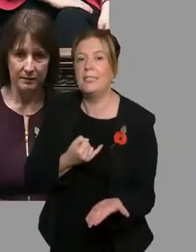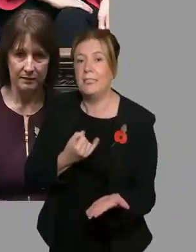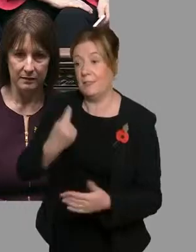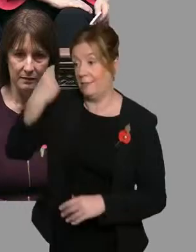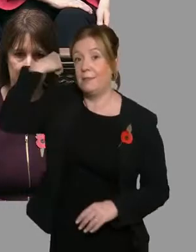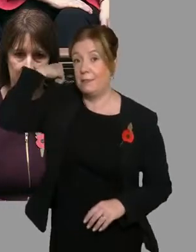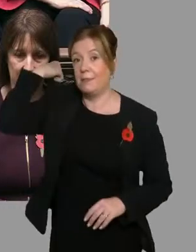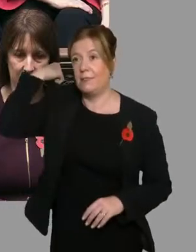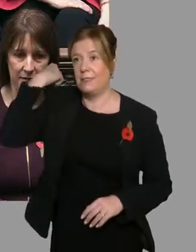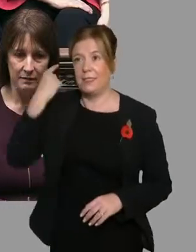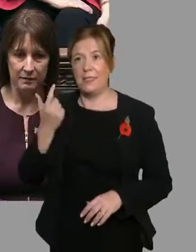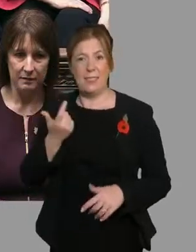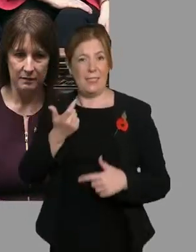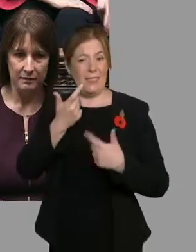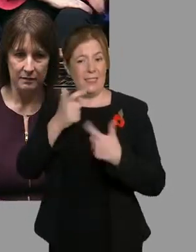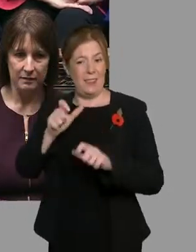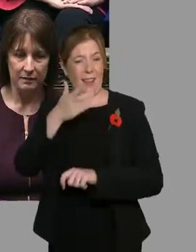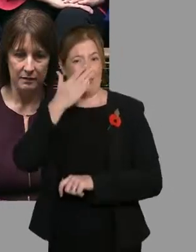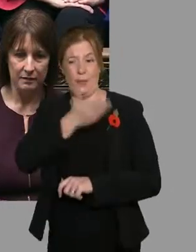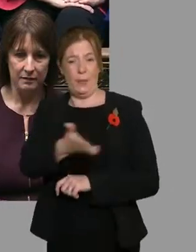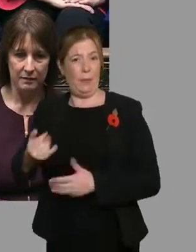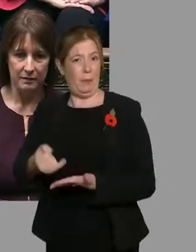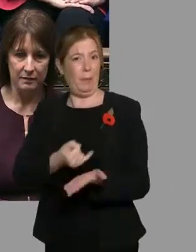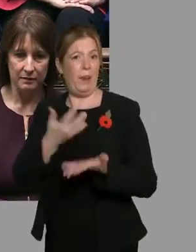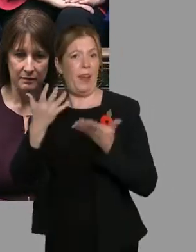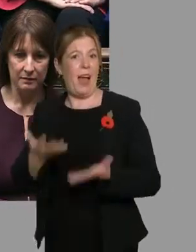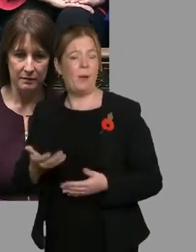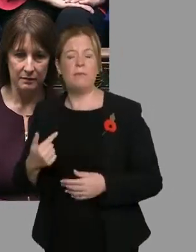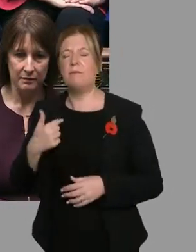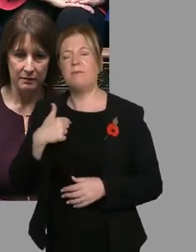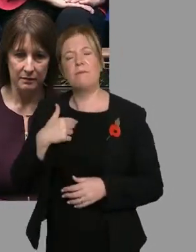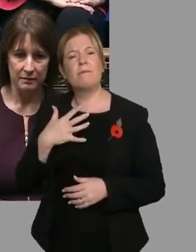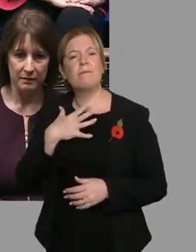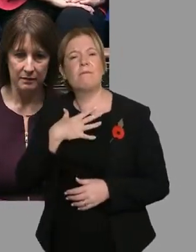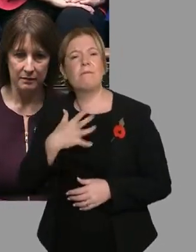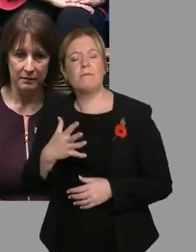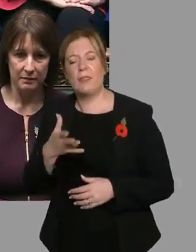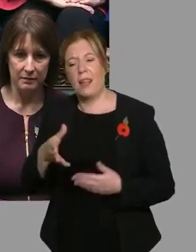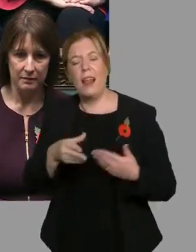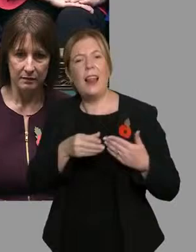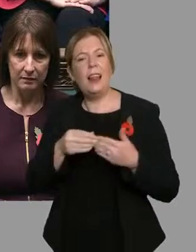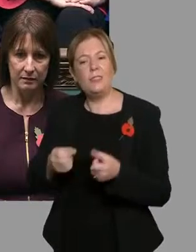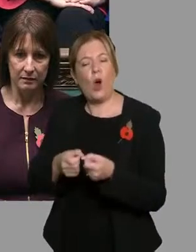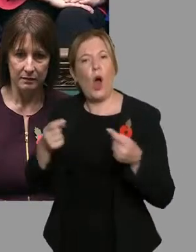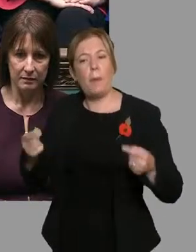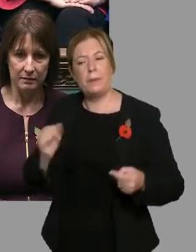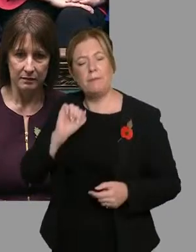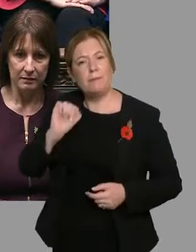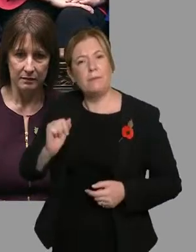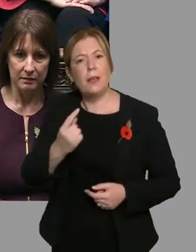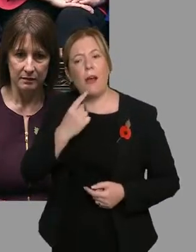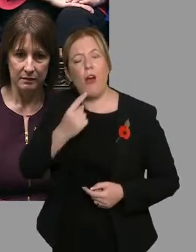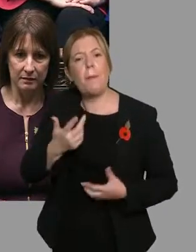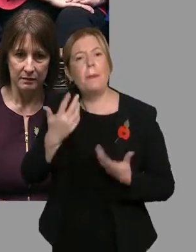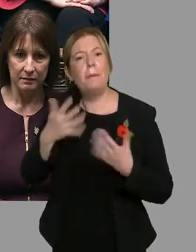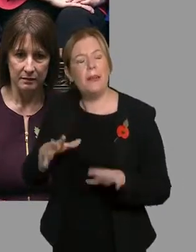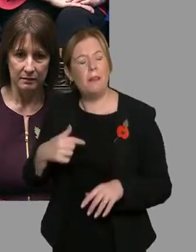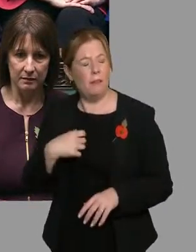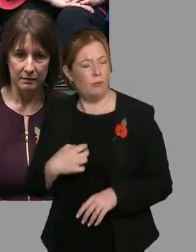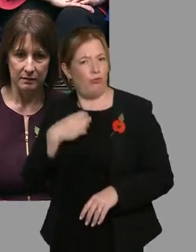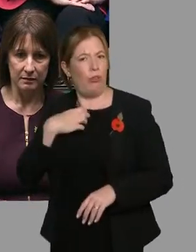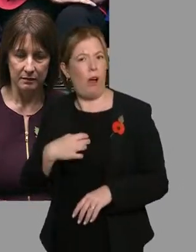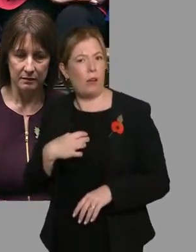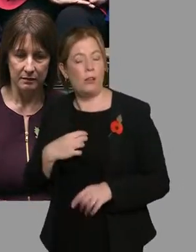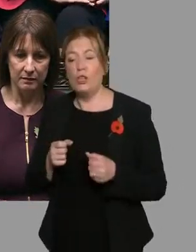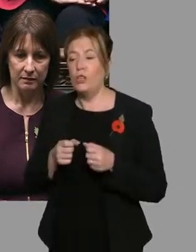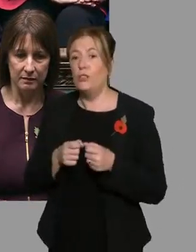was surprised by the comments of the Leader of the Opposition. I was surprised to see the new Shadow Business Secretary say the minimum wage, and